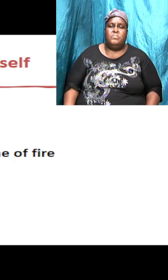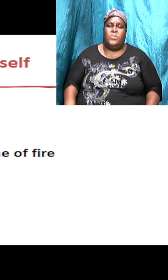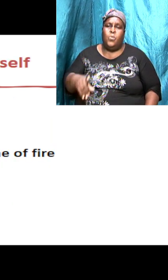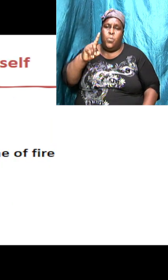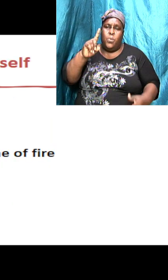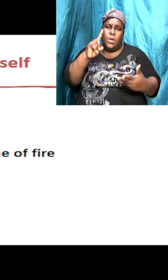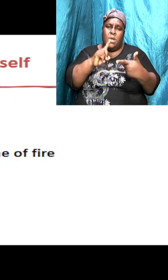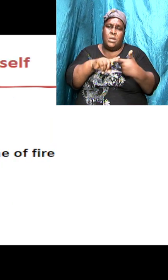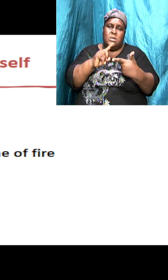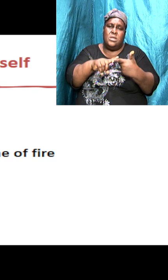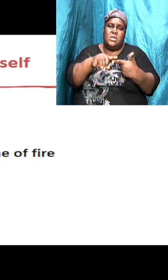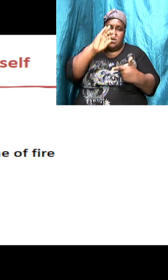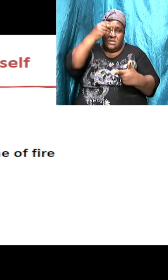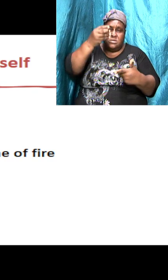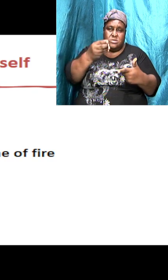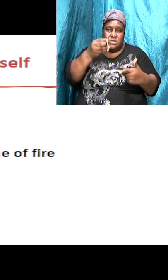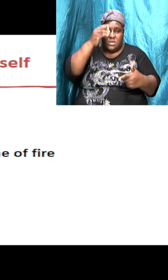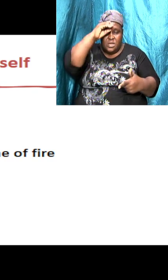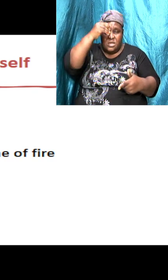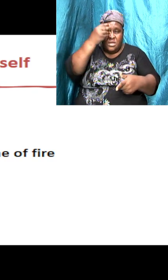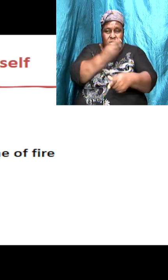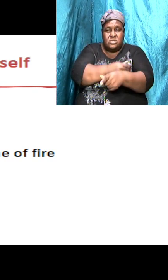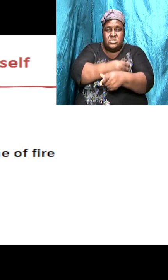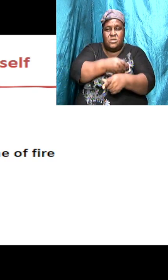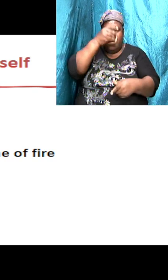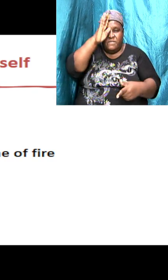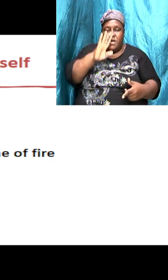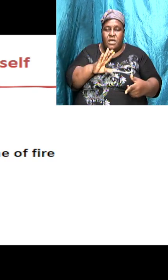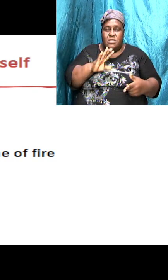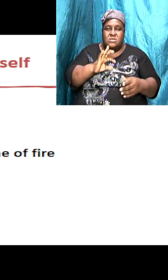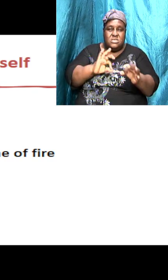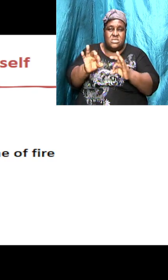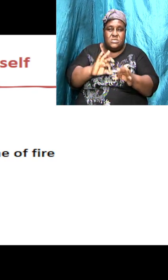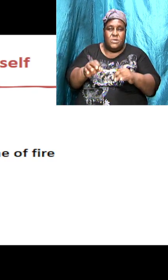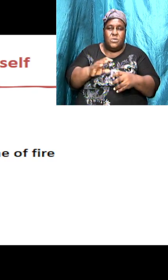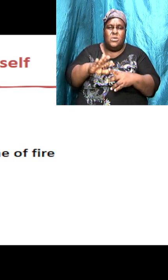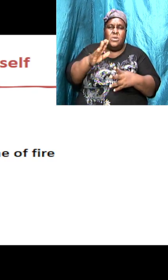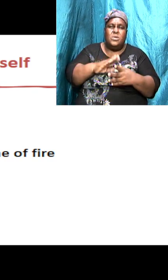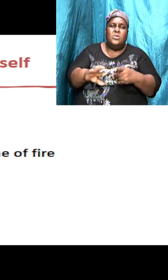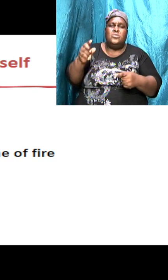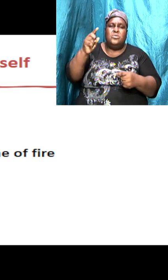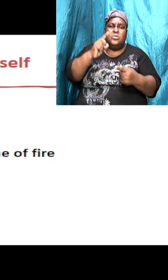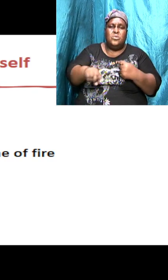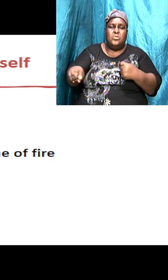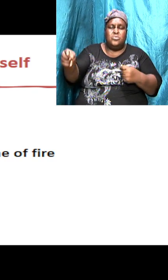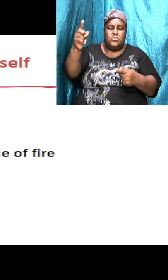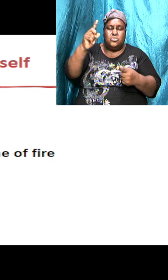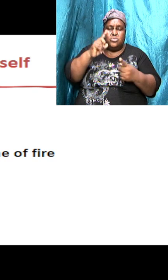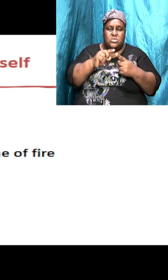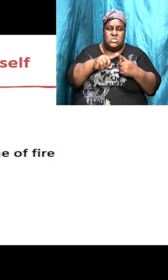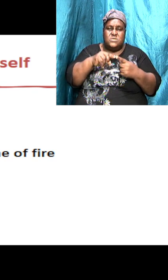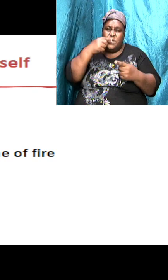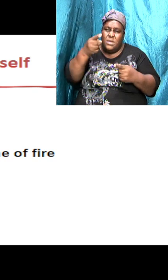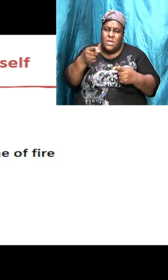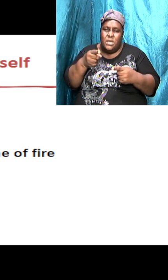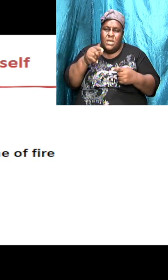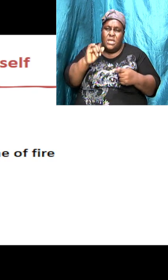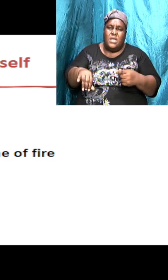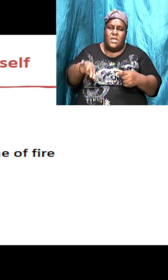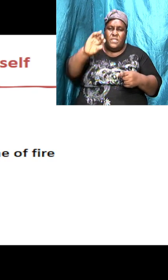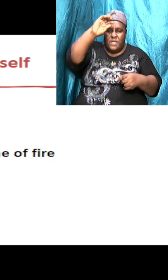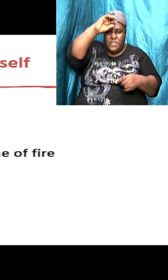one, the son of God. I just explained to us why. To counter the notion that the emperor was the